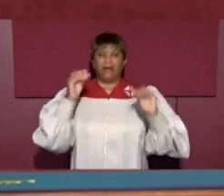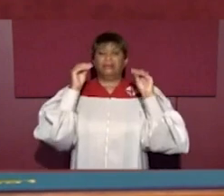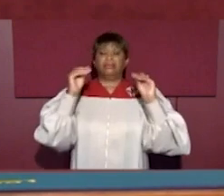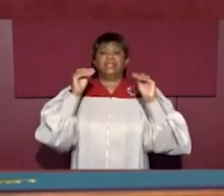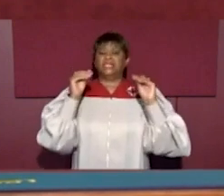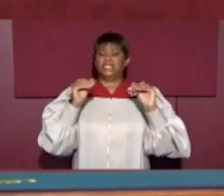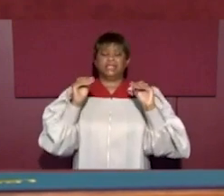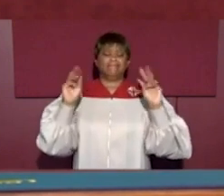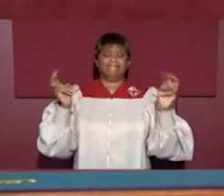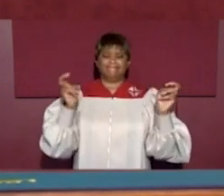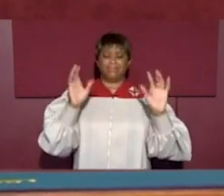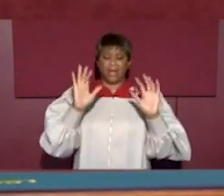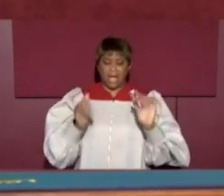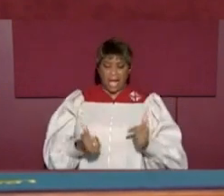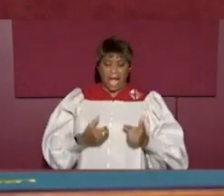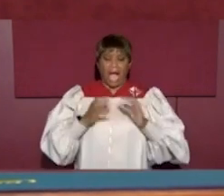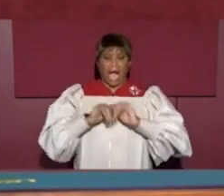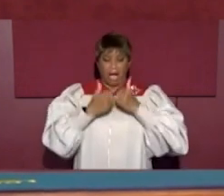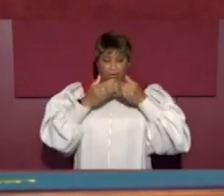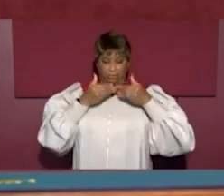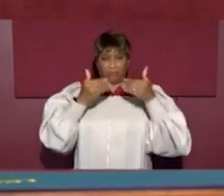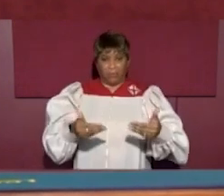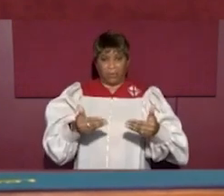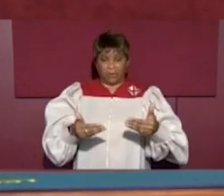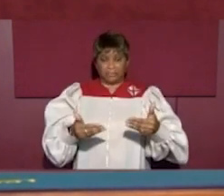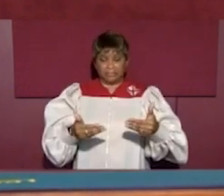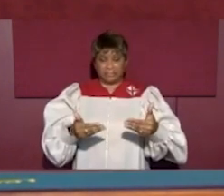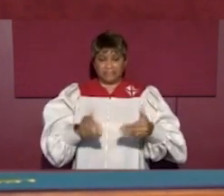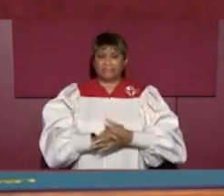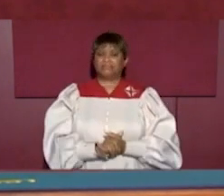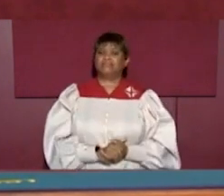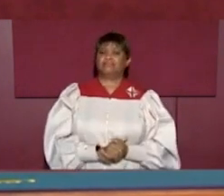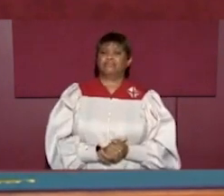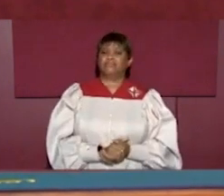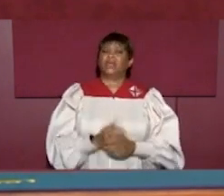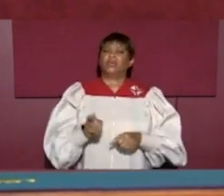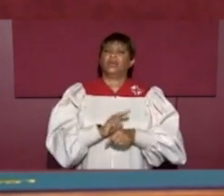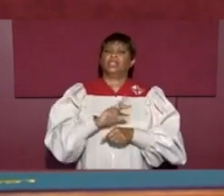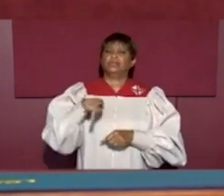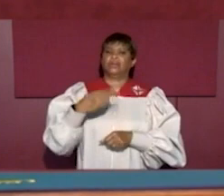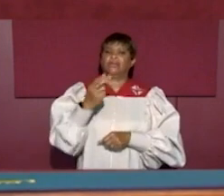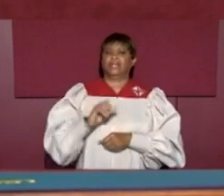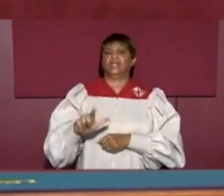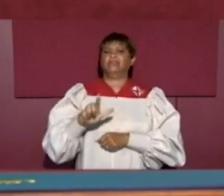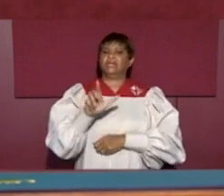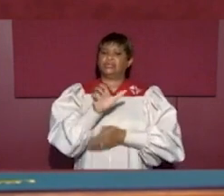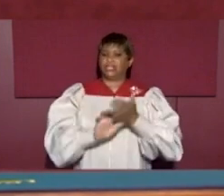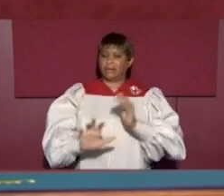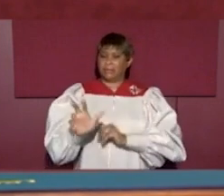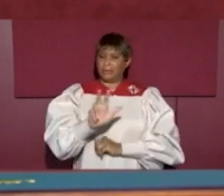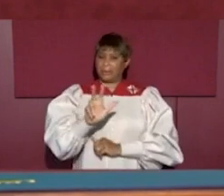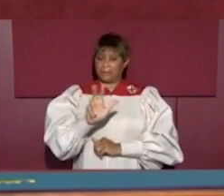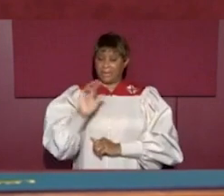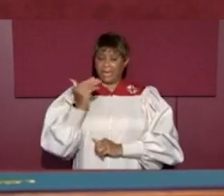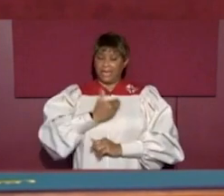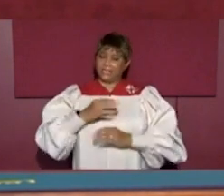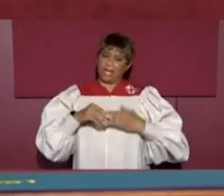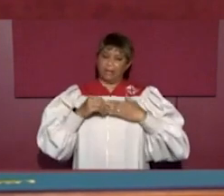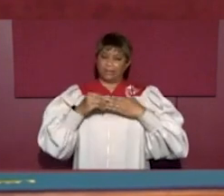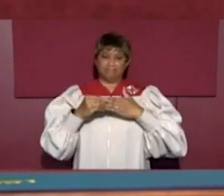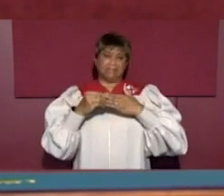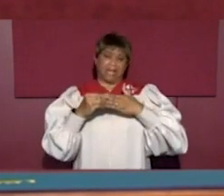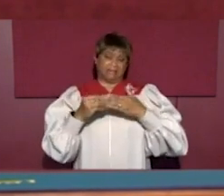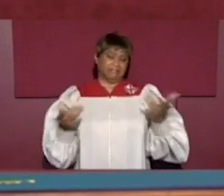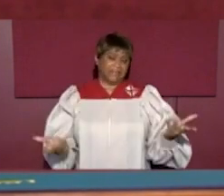on how to move forward. And we're using Philippians chapter 3 as our